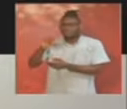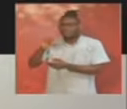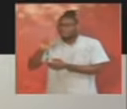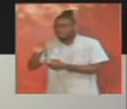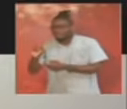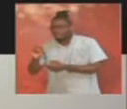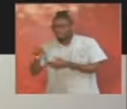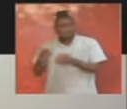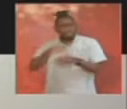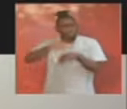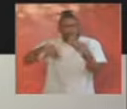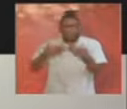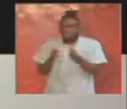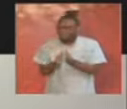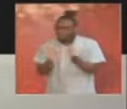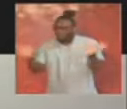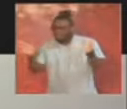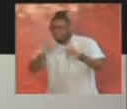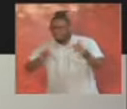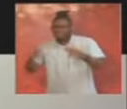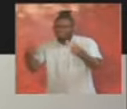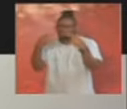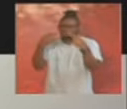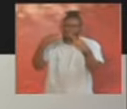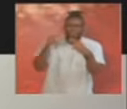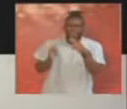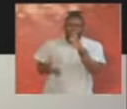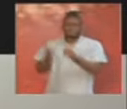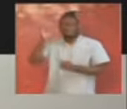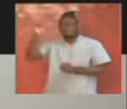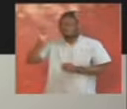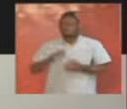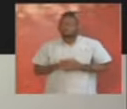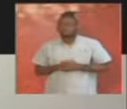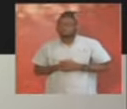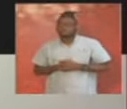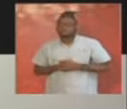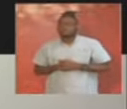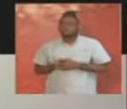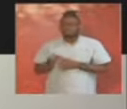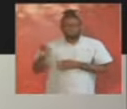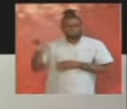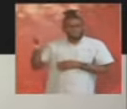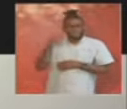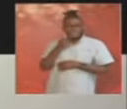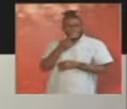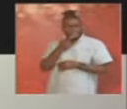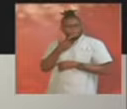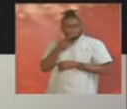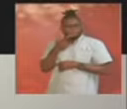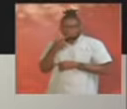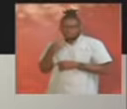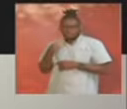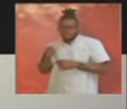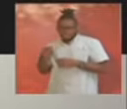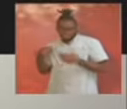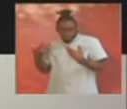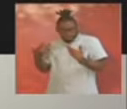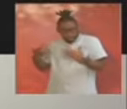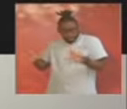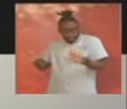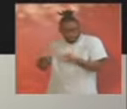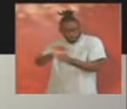and Tobago. As Ms. Alcantara said, I would have received the